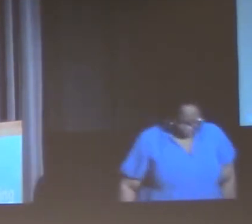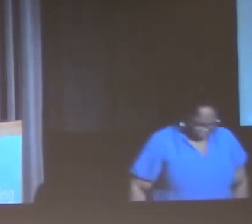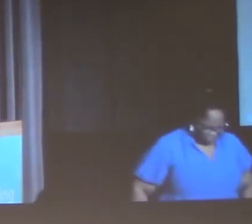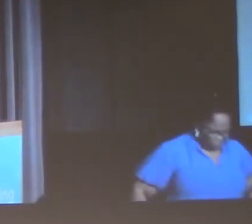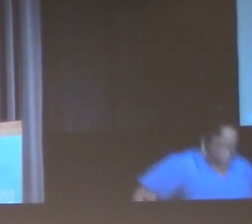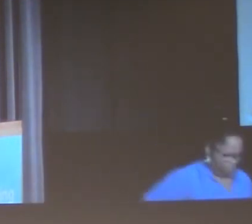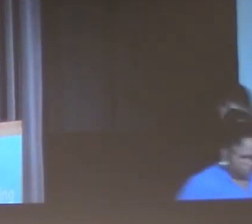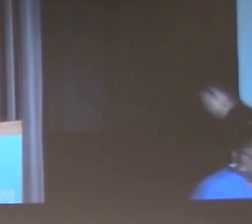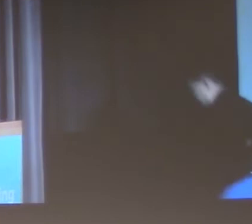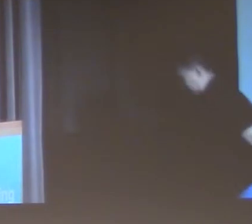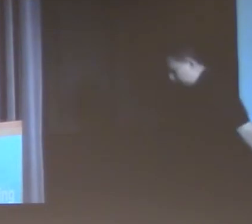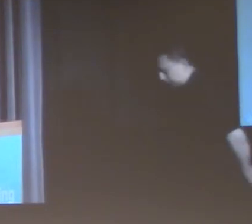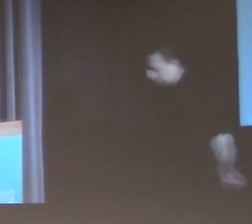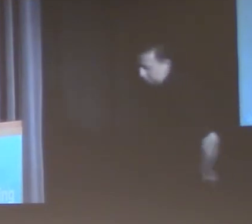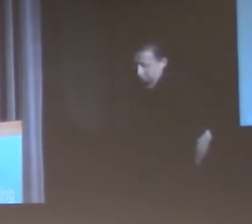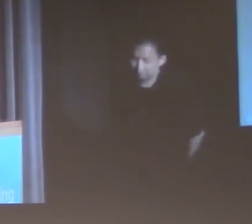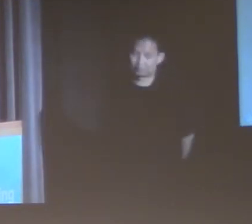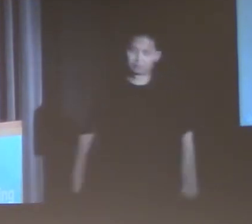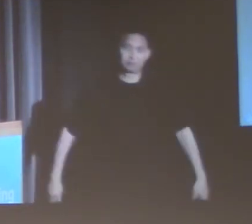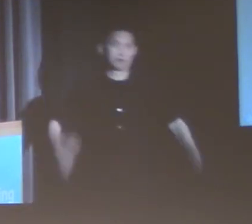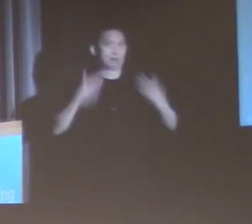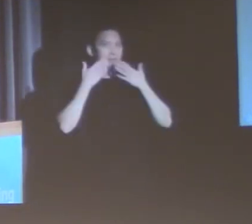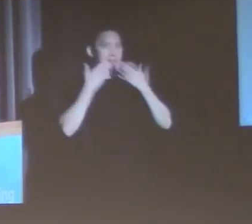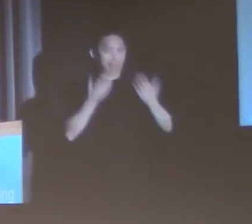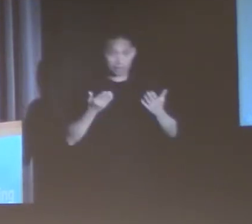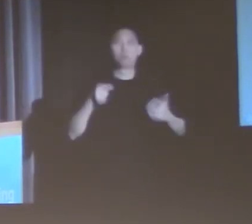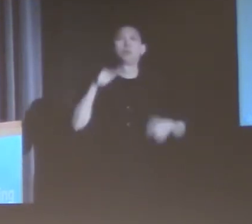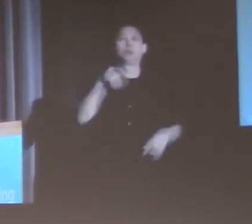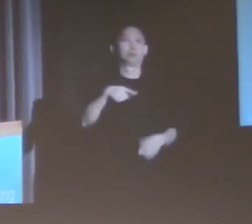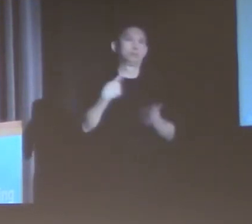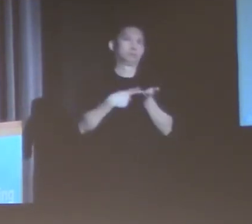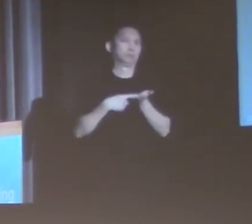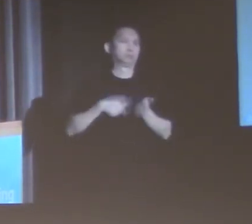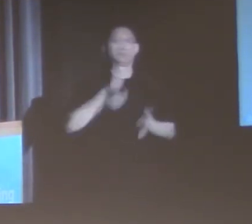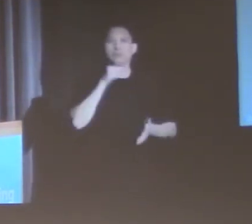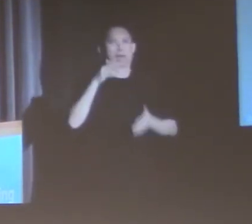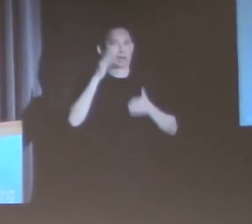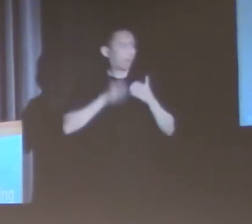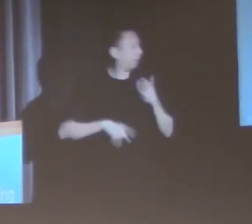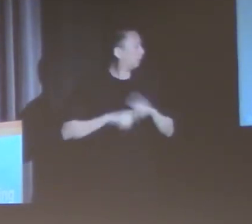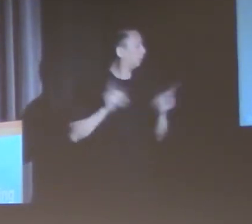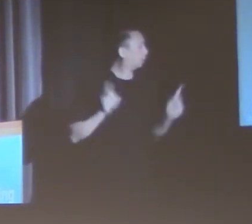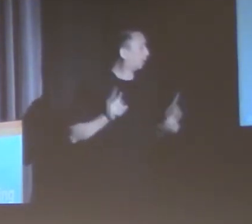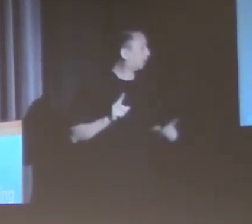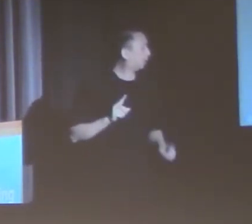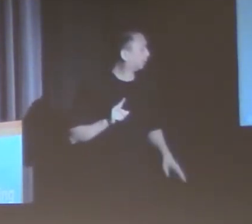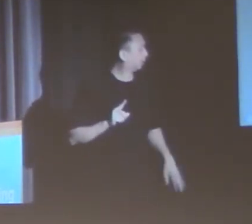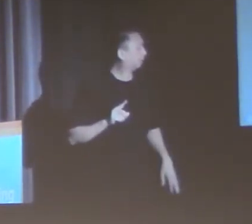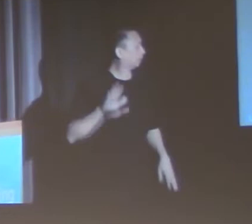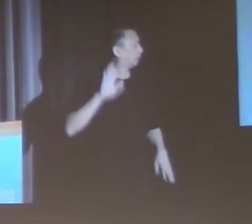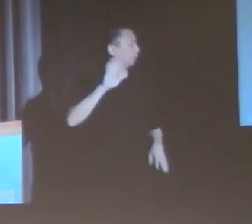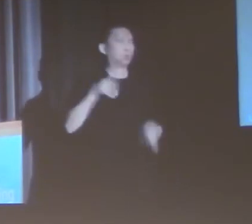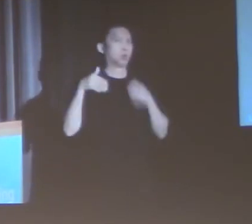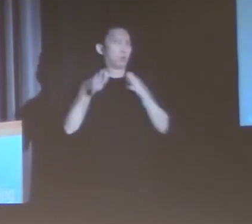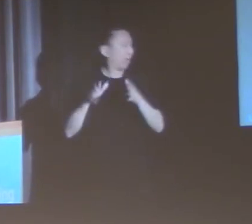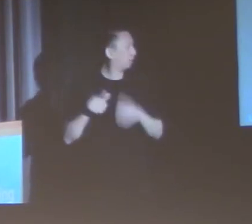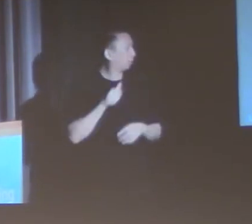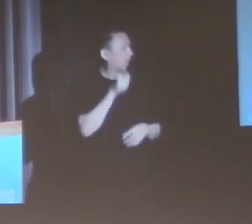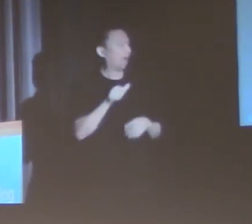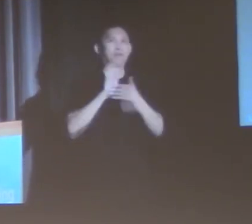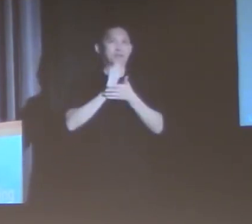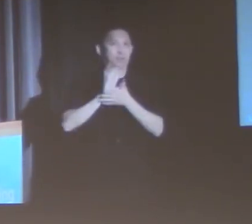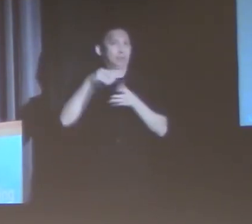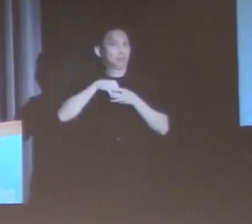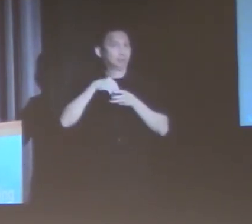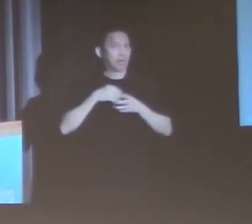Rodrigo, talking about the jail that doesn't end. In your case, you were not able to film inside the jail. Can you speak a bit more